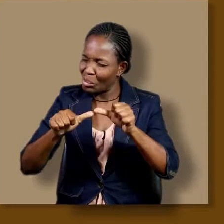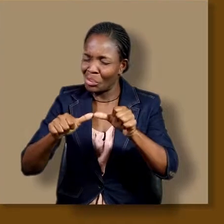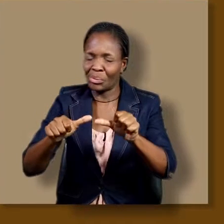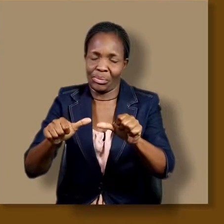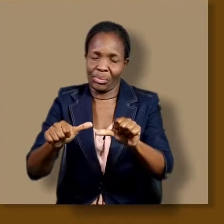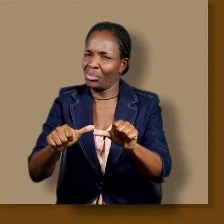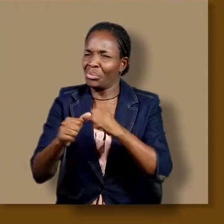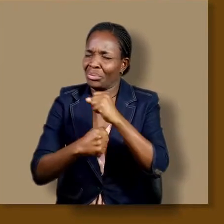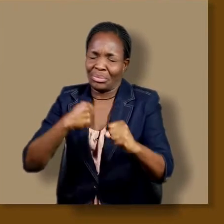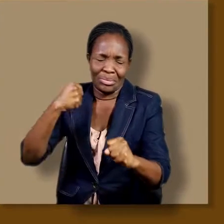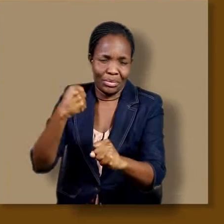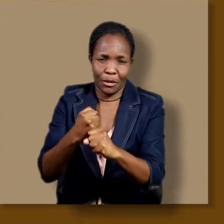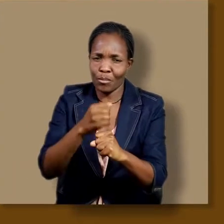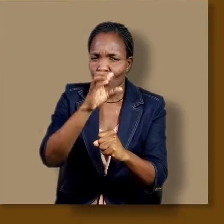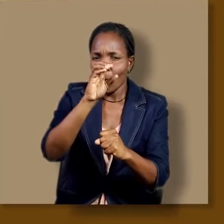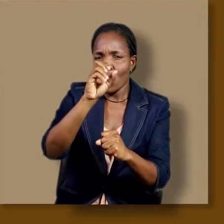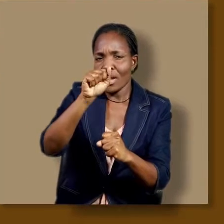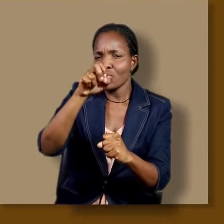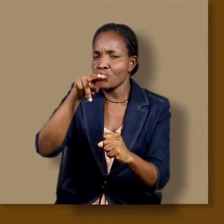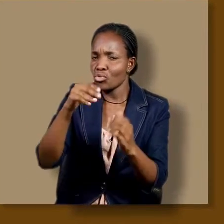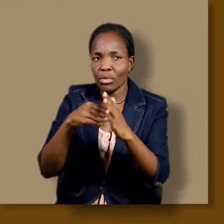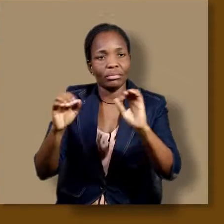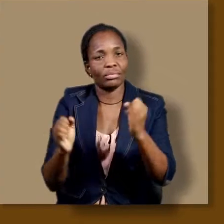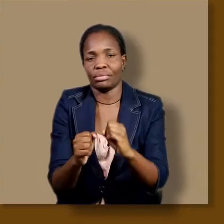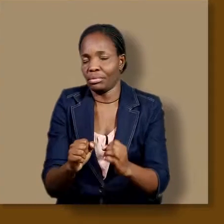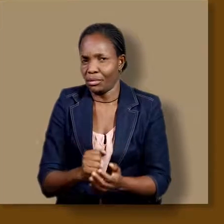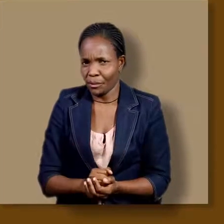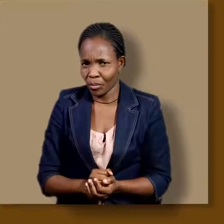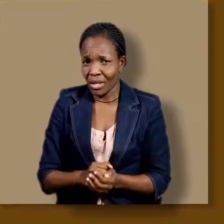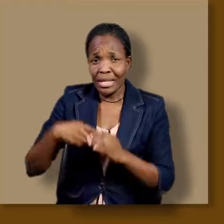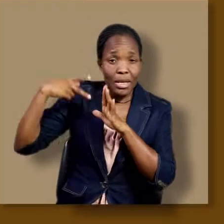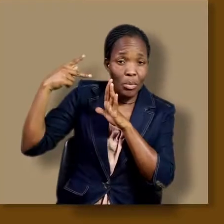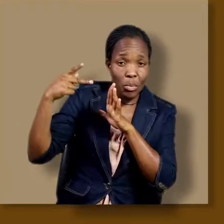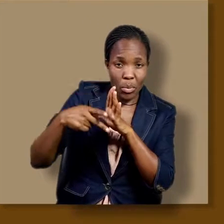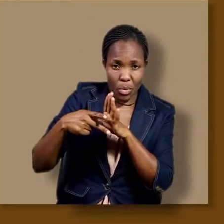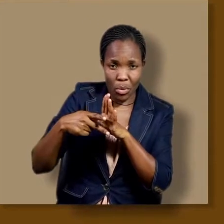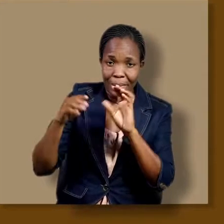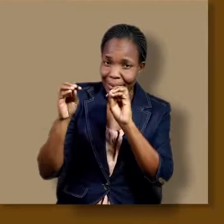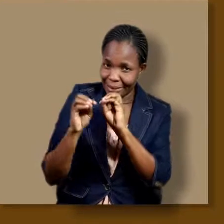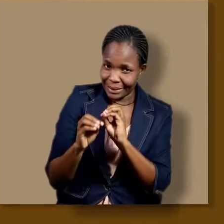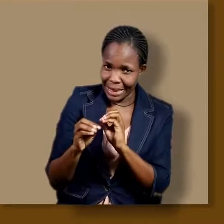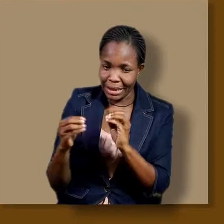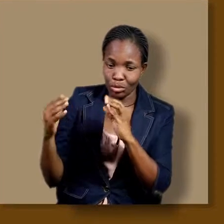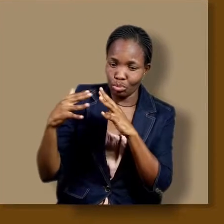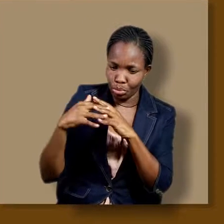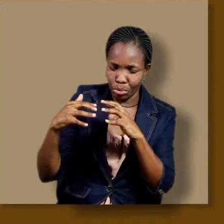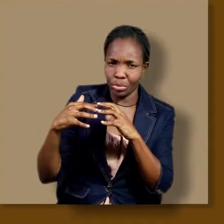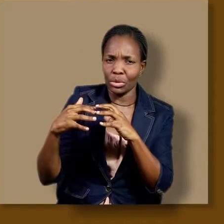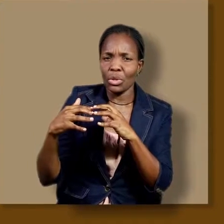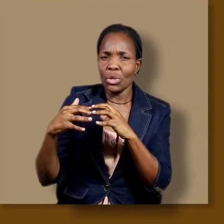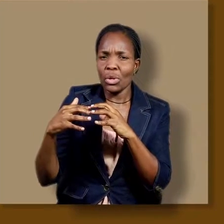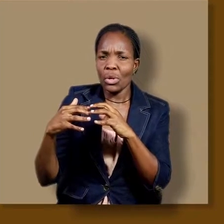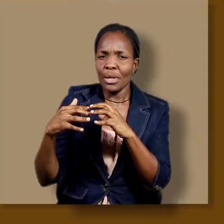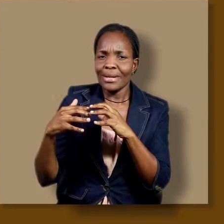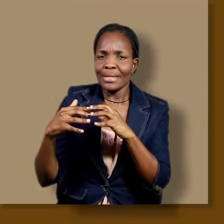the OAU could do nothing to stop them. The policy of non-interference in the affairs of member states